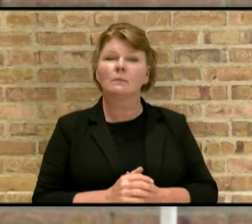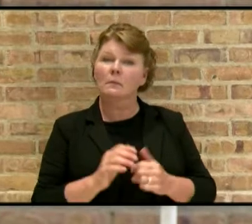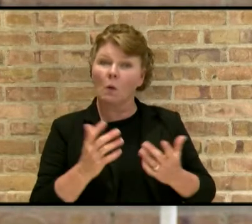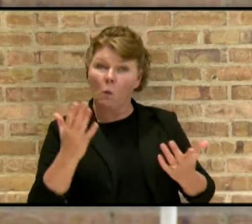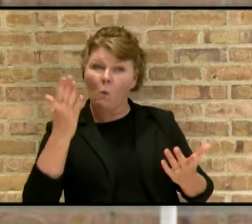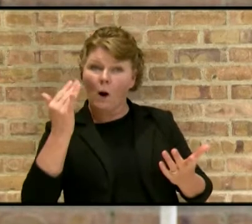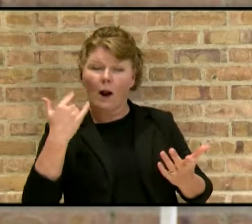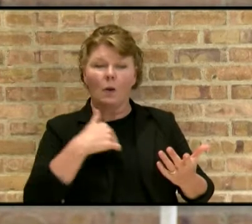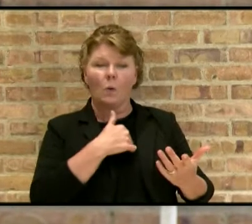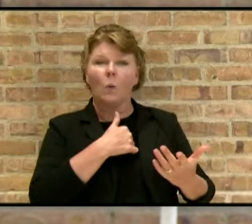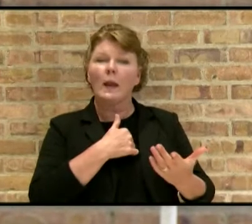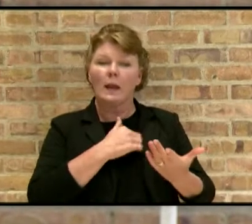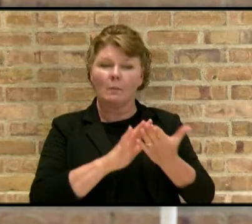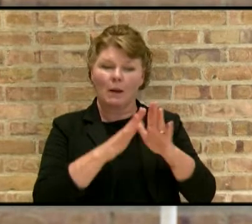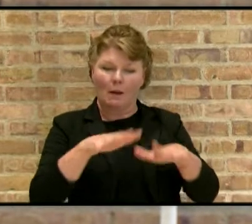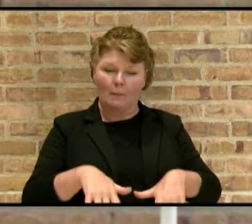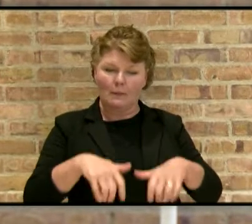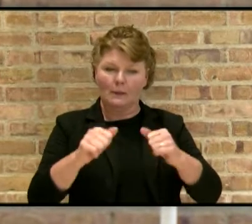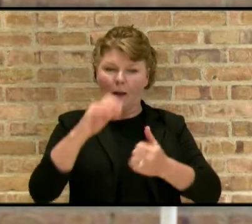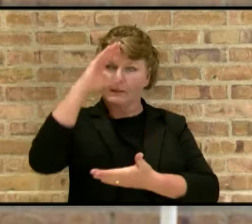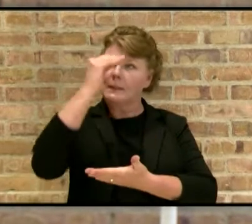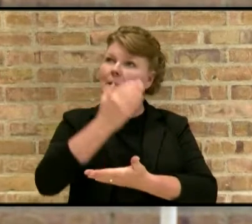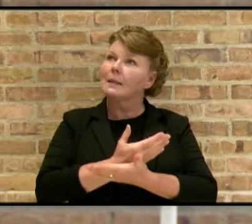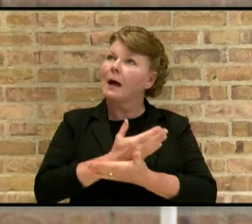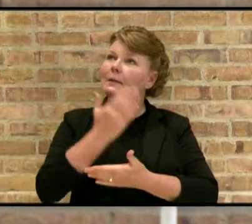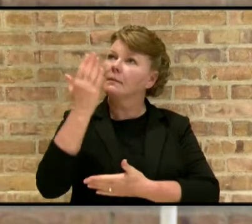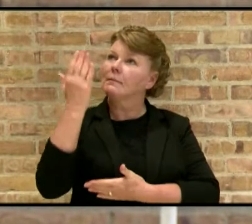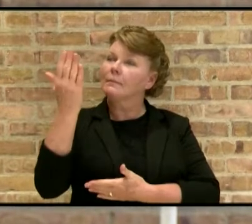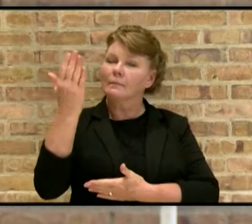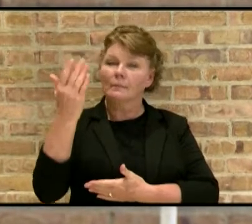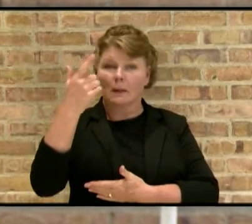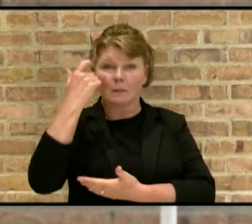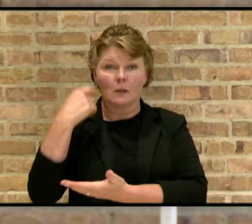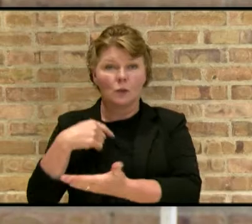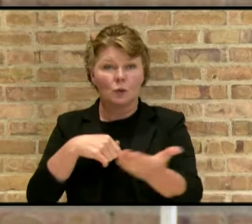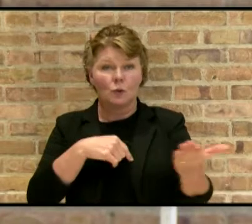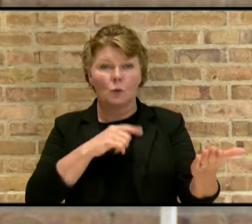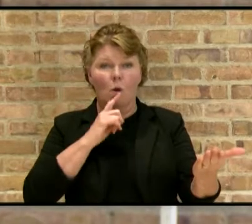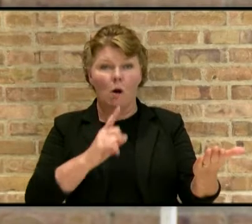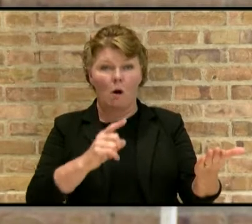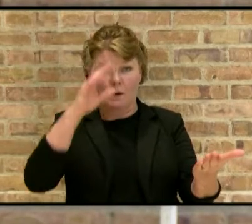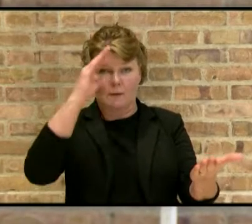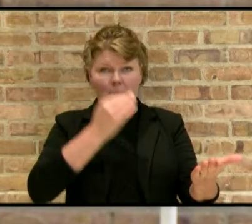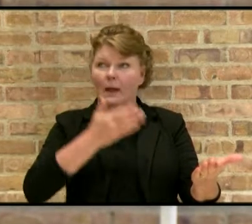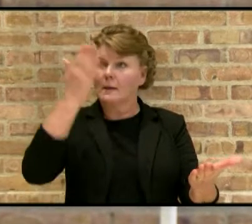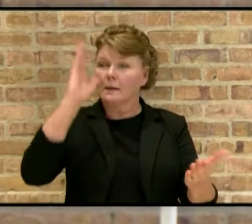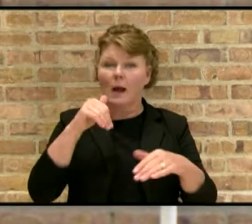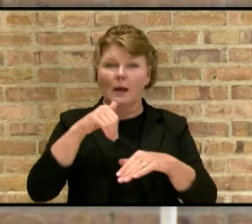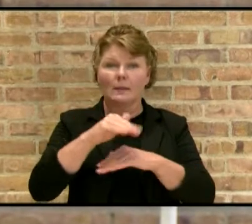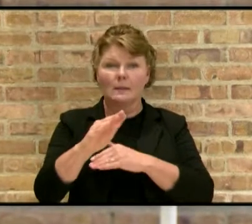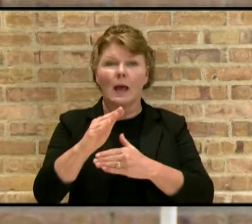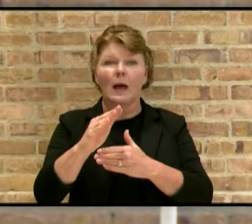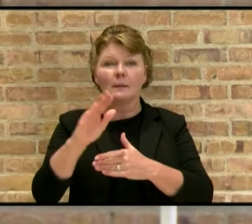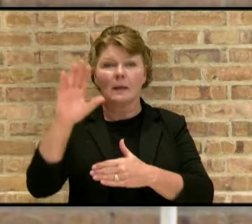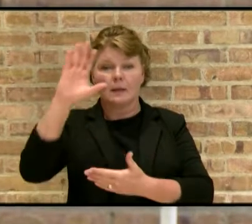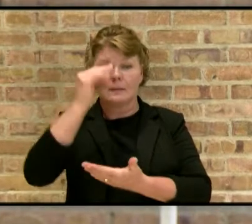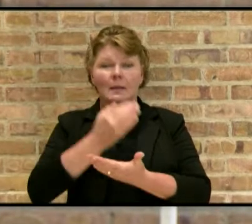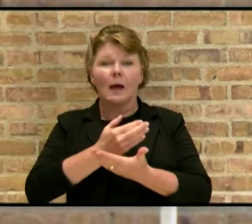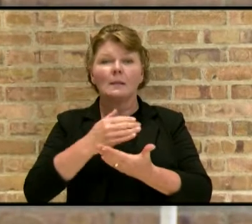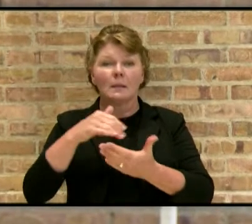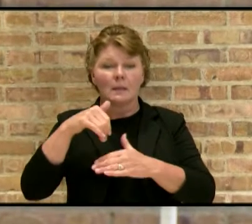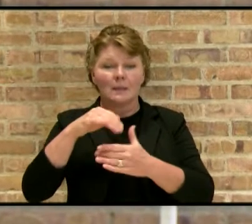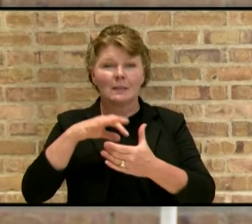receive adoption as sons. And because you are sons, God has sent the Spirit of his Son into our